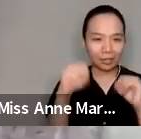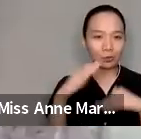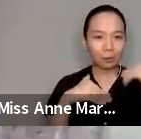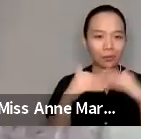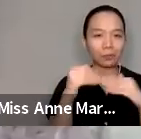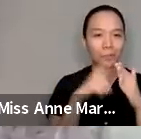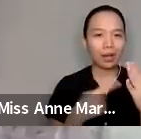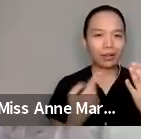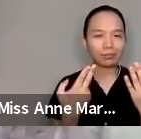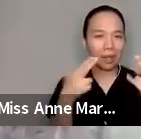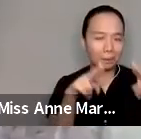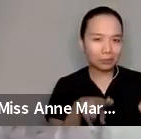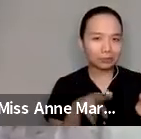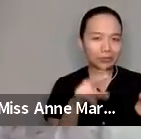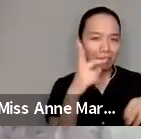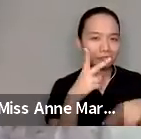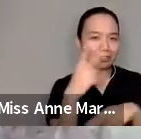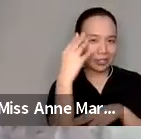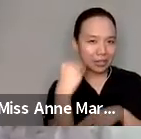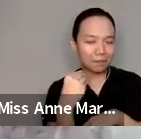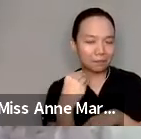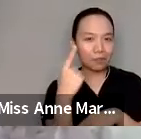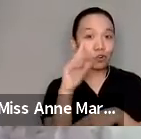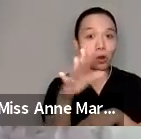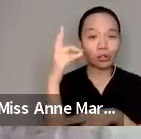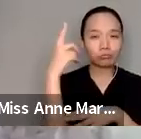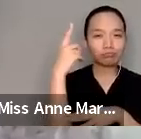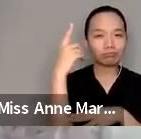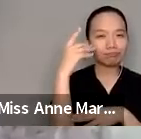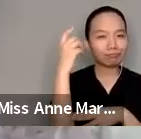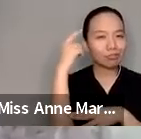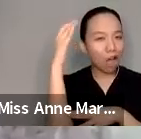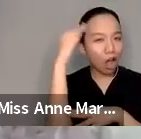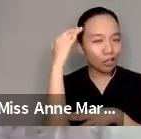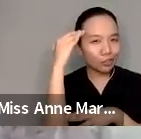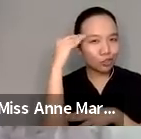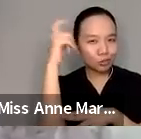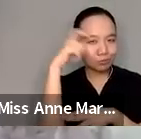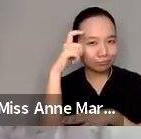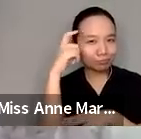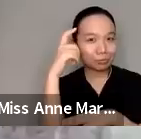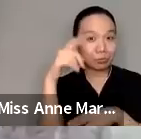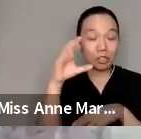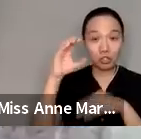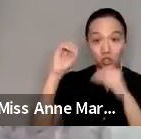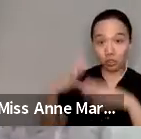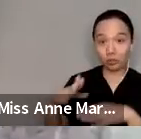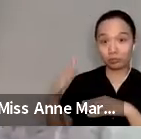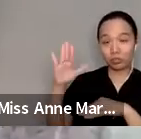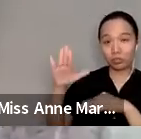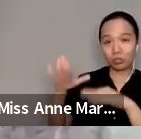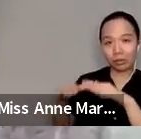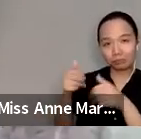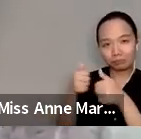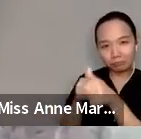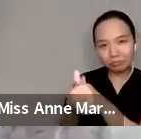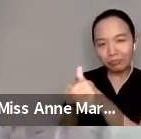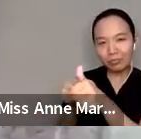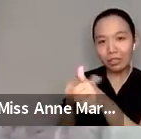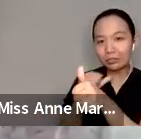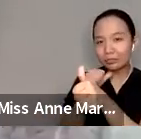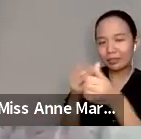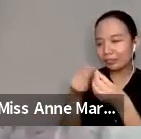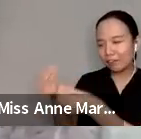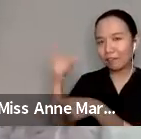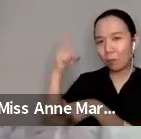lies half asleep in the dawning of your knowledge. The teacher who walks in the shadow of the temple among his followers gives not of